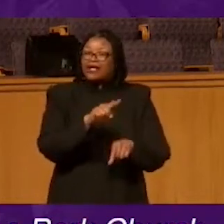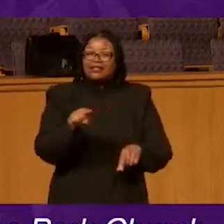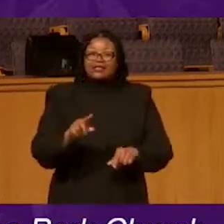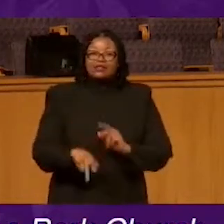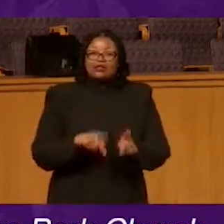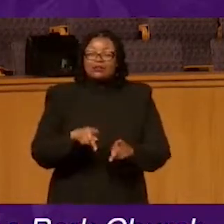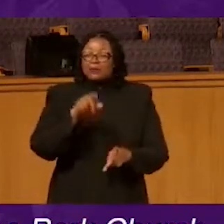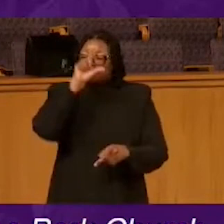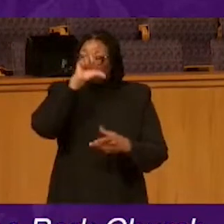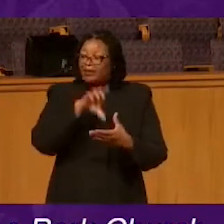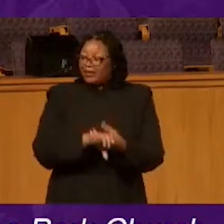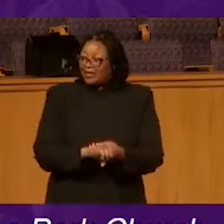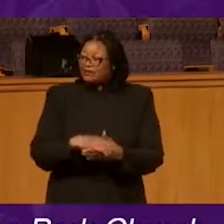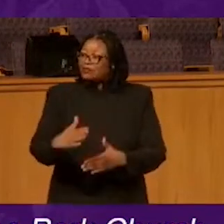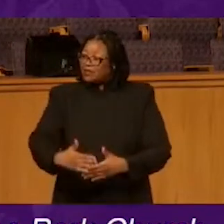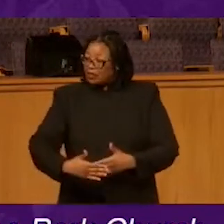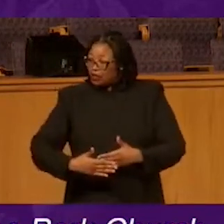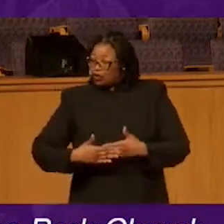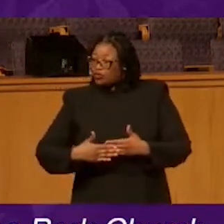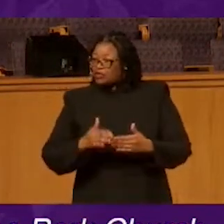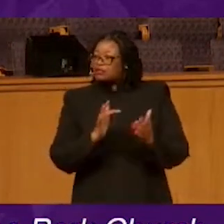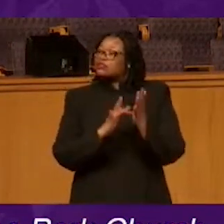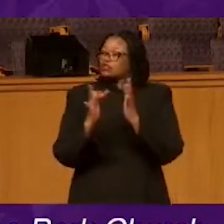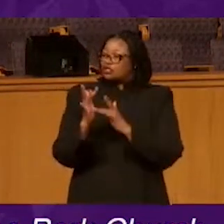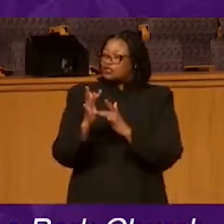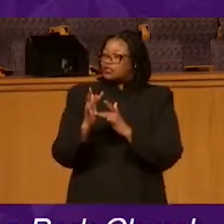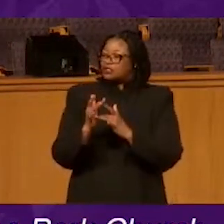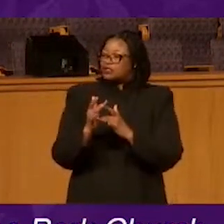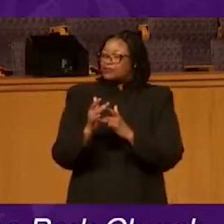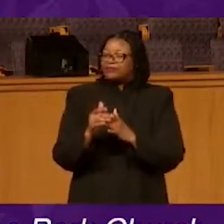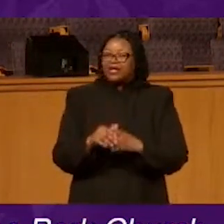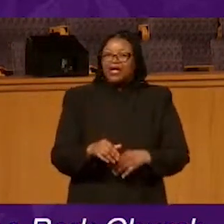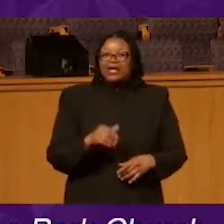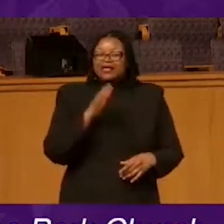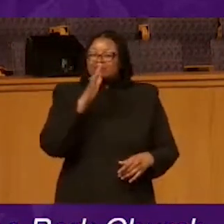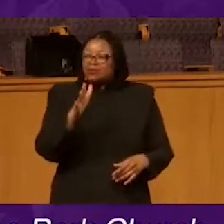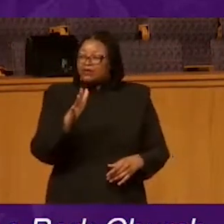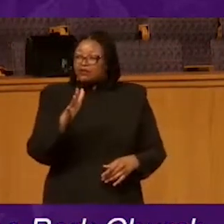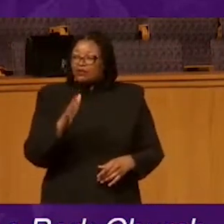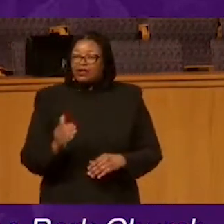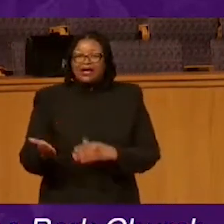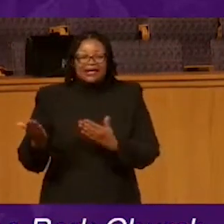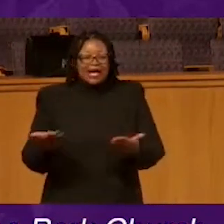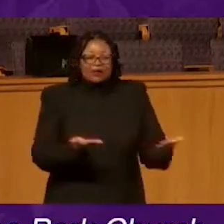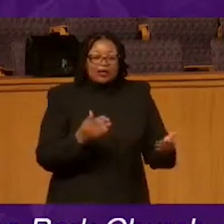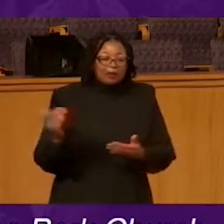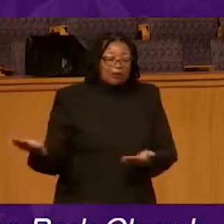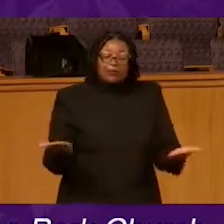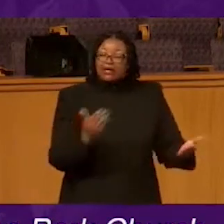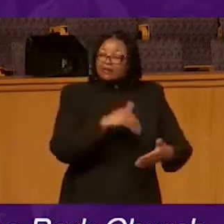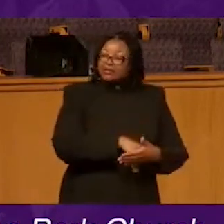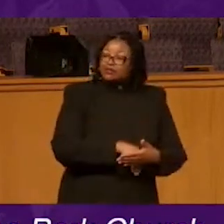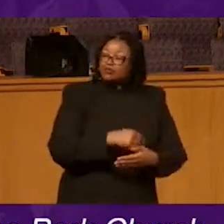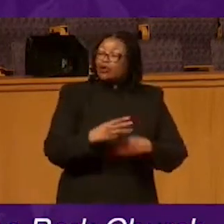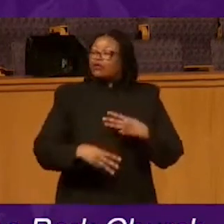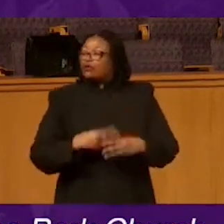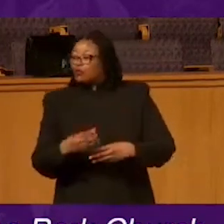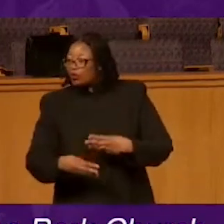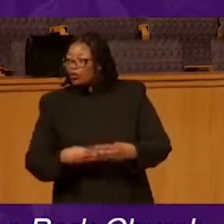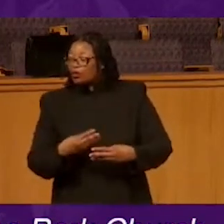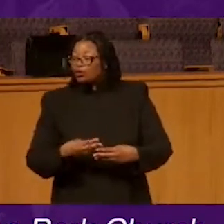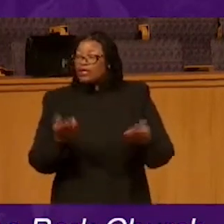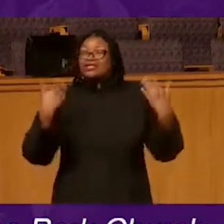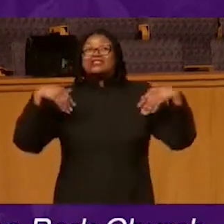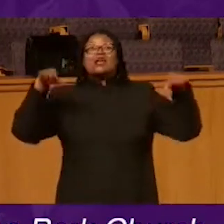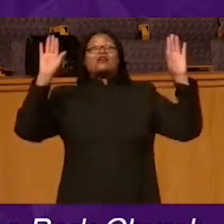people believed to be the closest to him. His mother carried him, brought him into the world, nurtured him, protected him, sacrificed